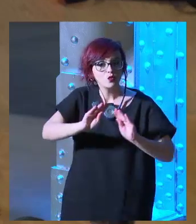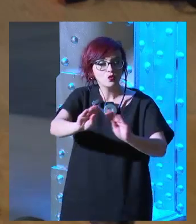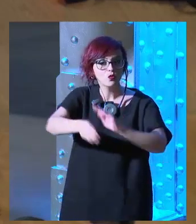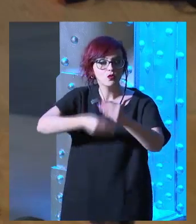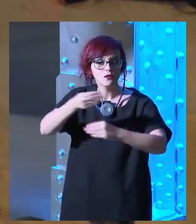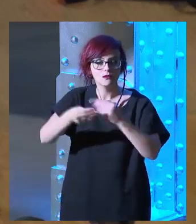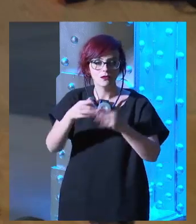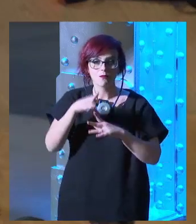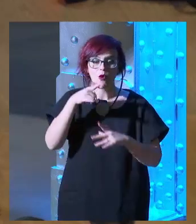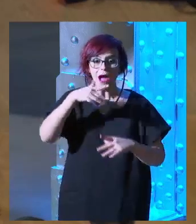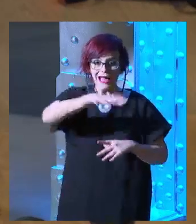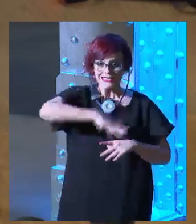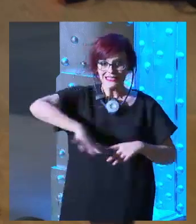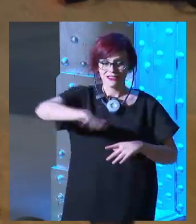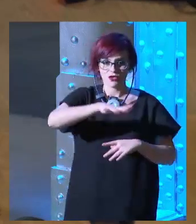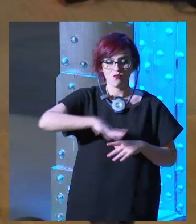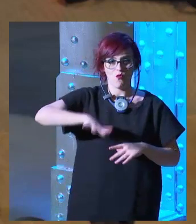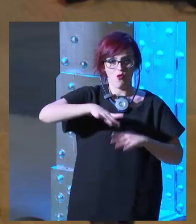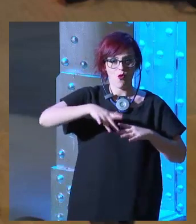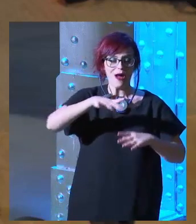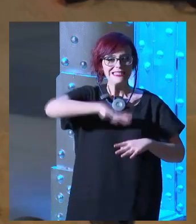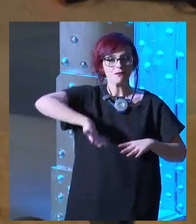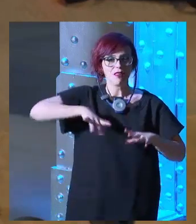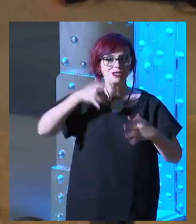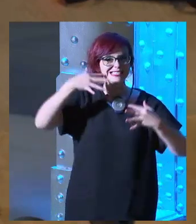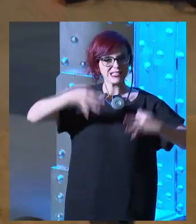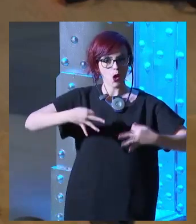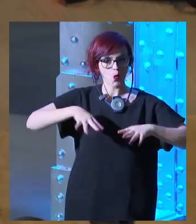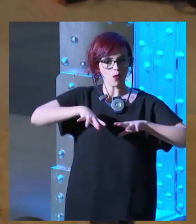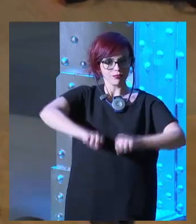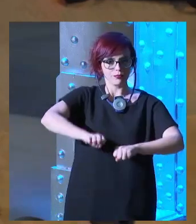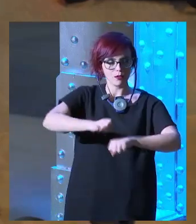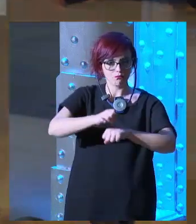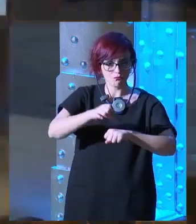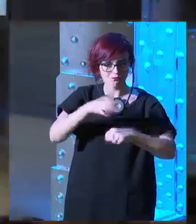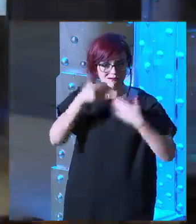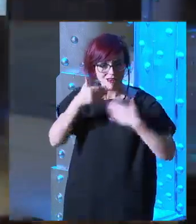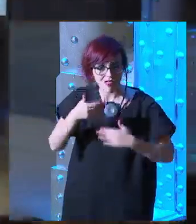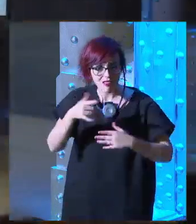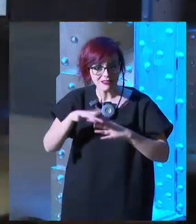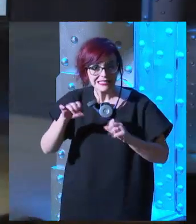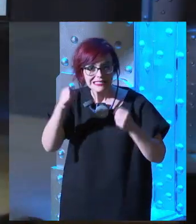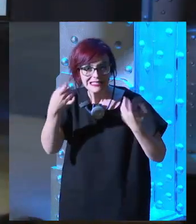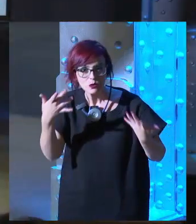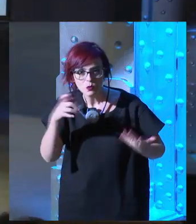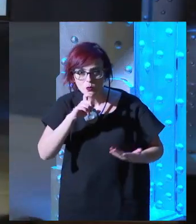with which you have built your safe space where you could live the life you wanted for yourself?